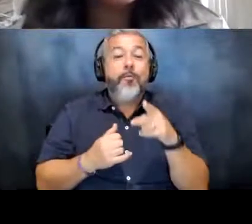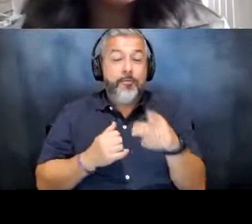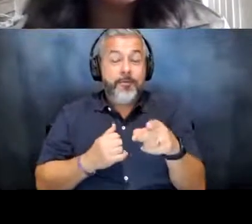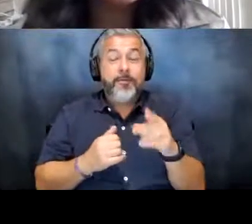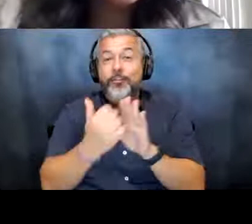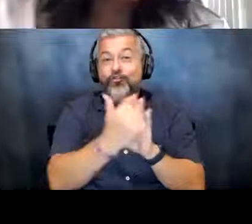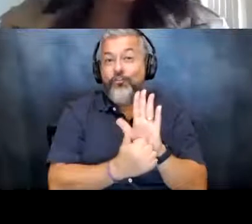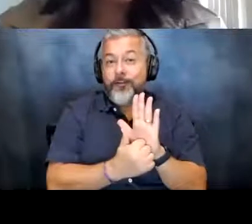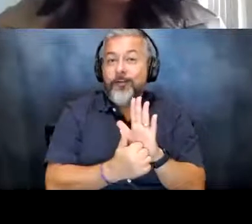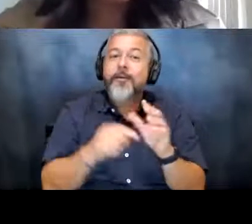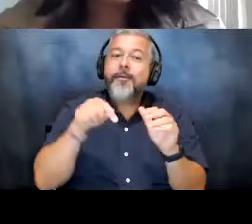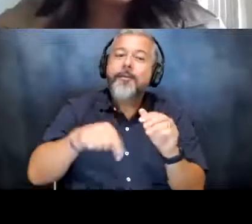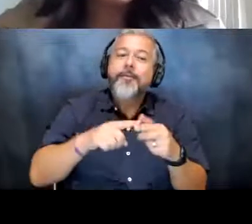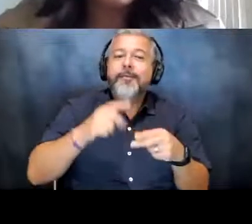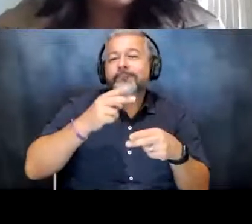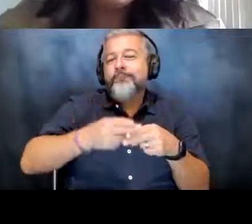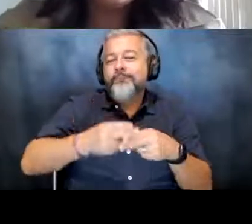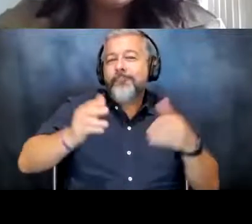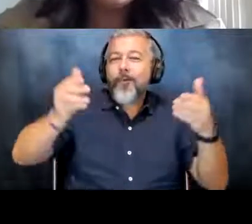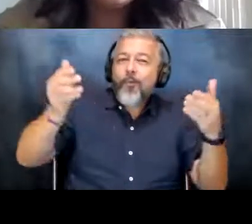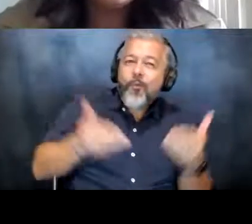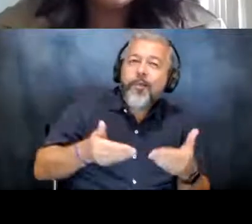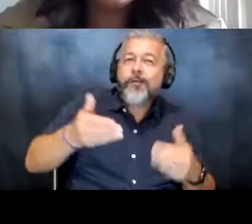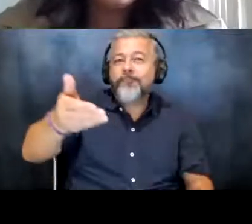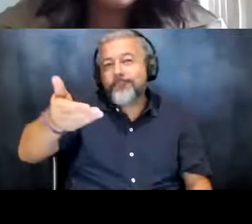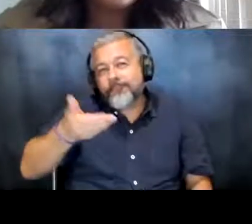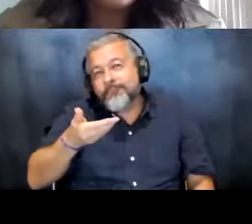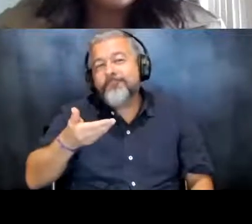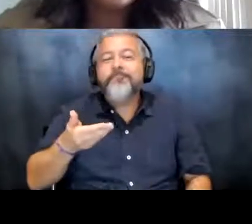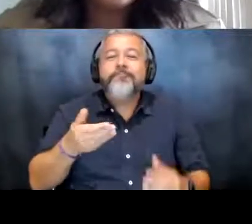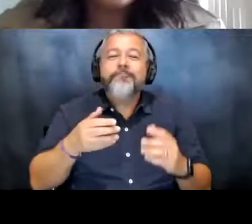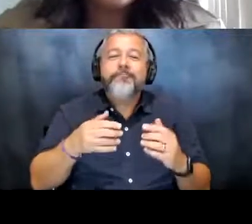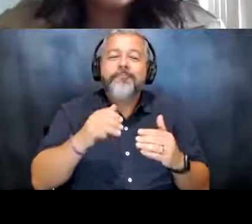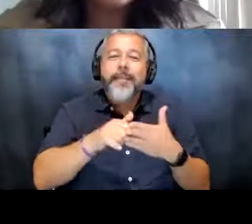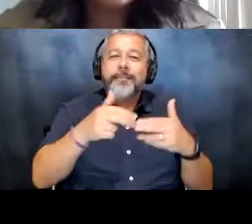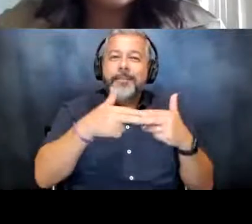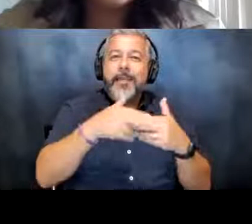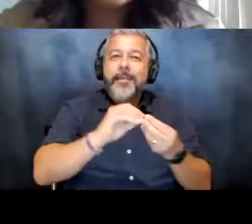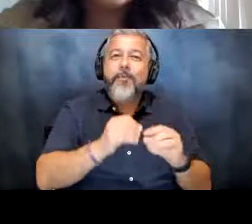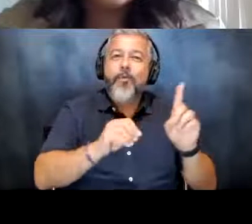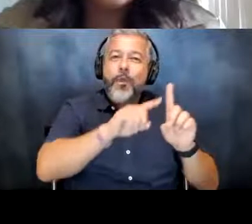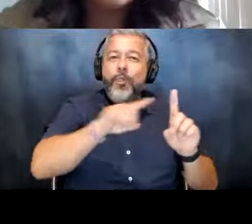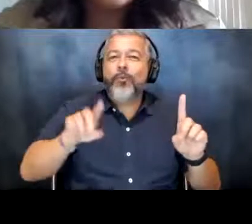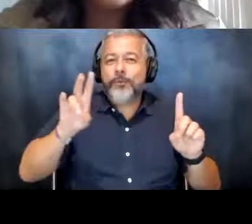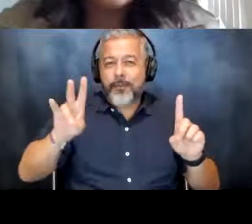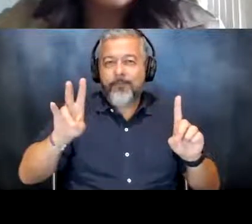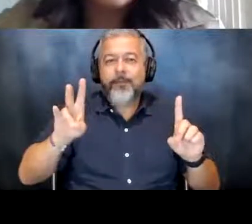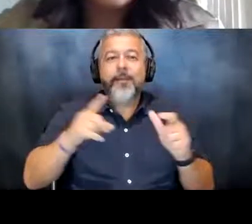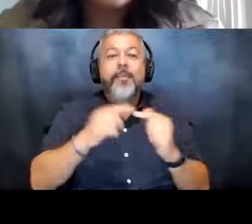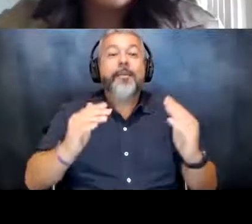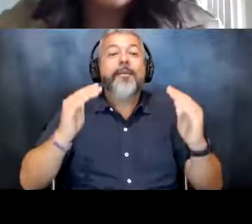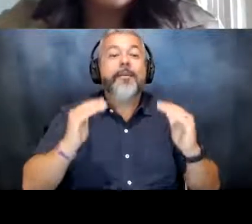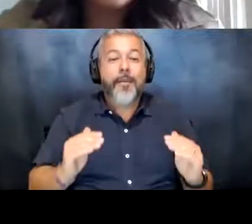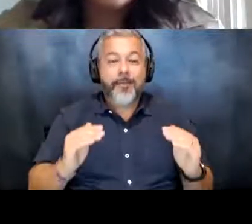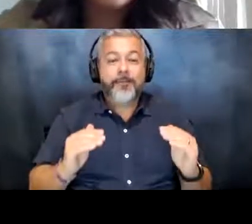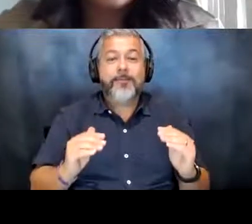now, kind of a welcome and address and introduction. So that is slide 1 through 7. And then next we will have kind